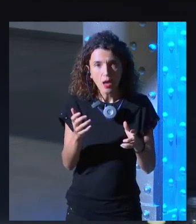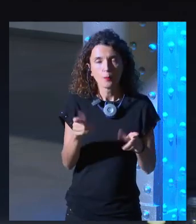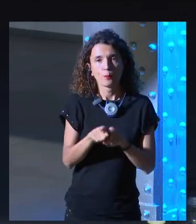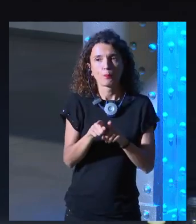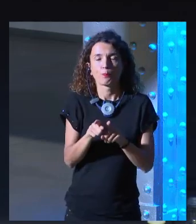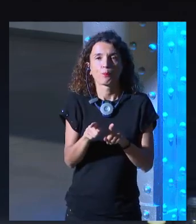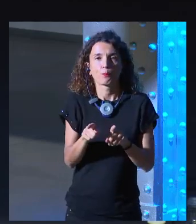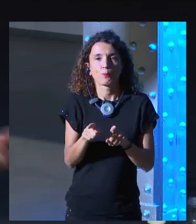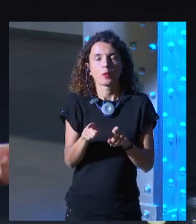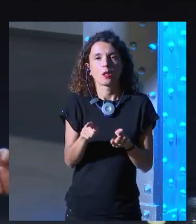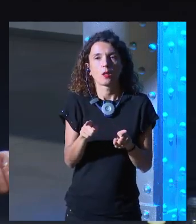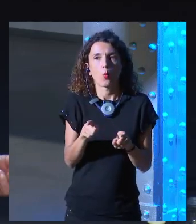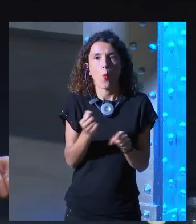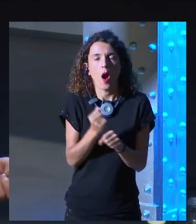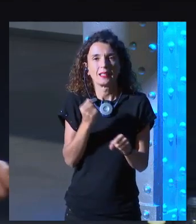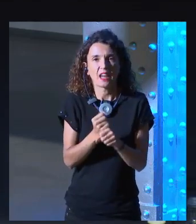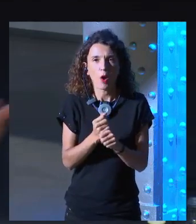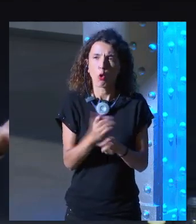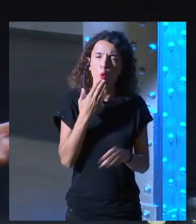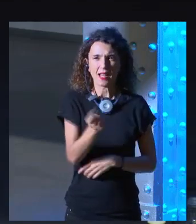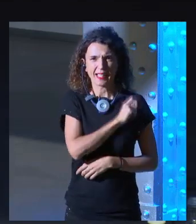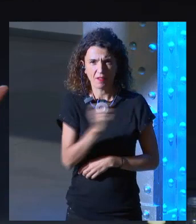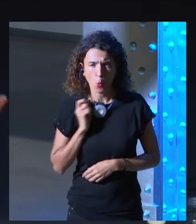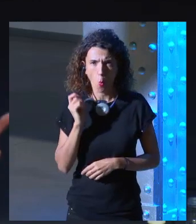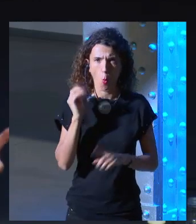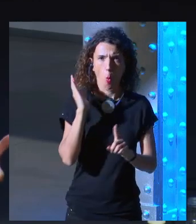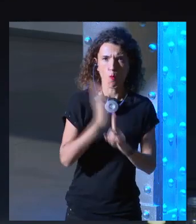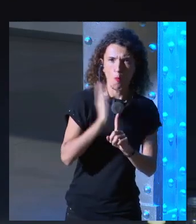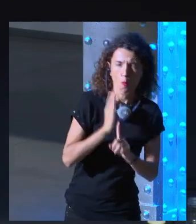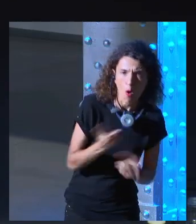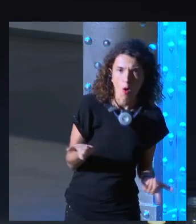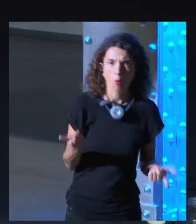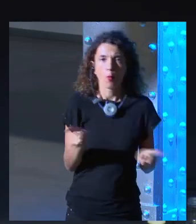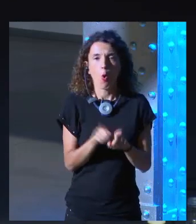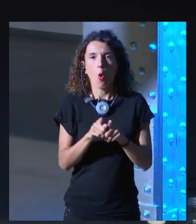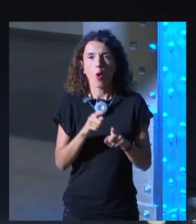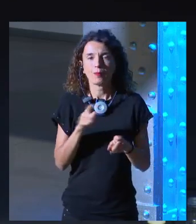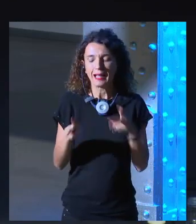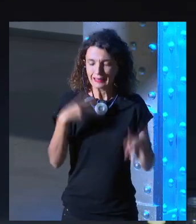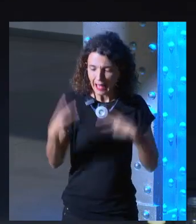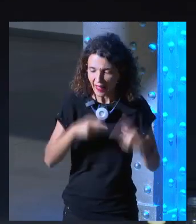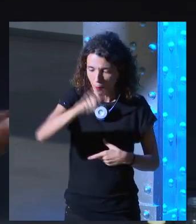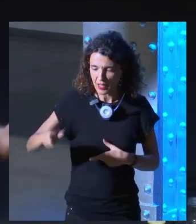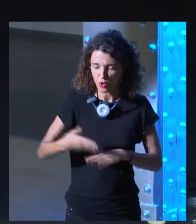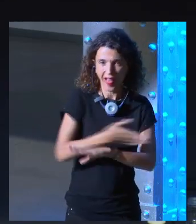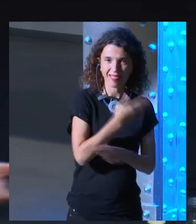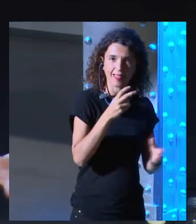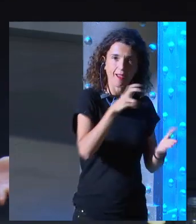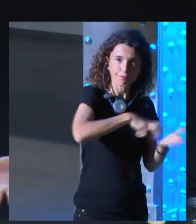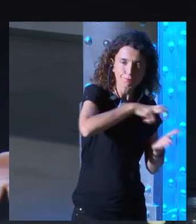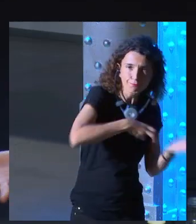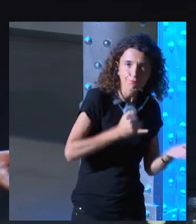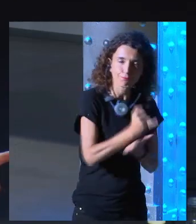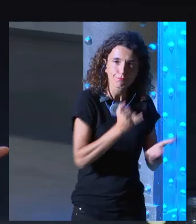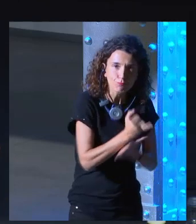morning? Was there a gang master putting people in a caravan, 16 of them in there and paying them €1 an